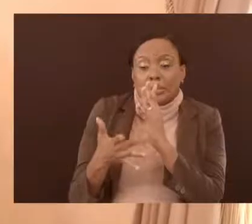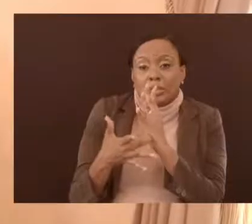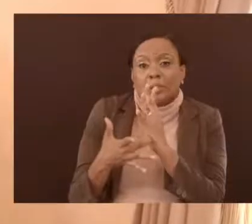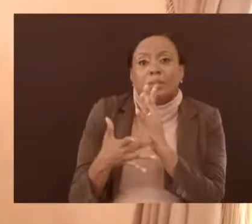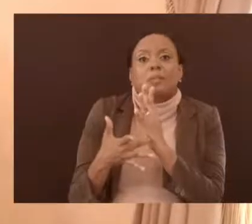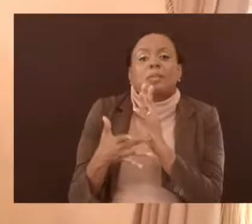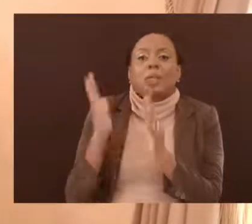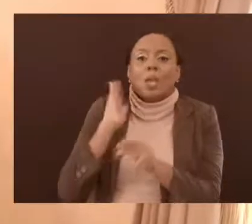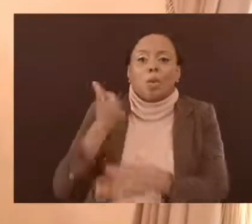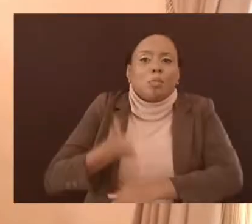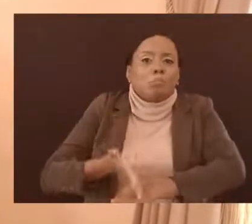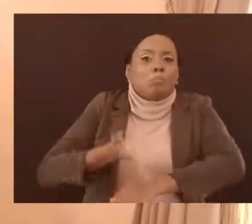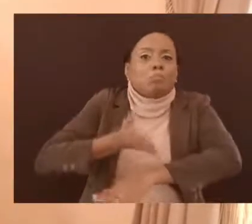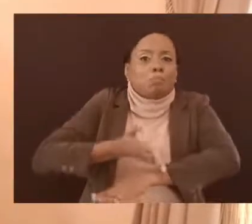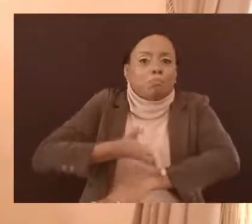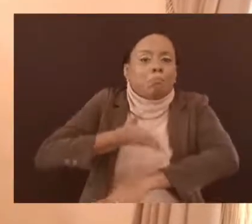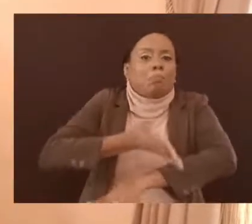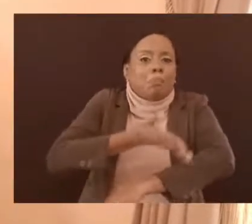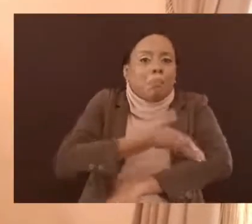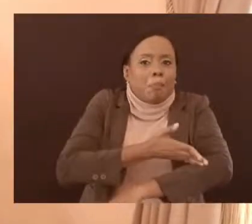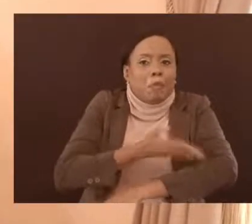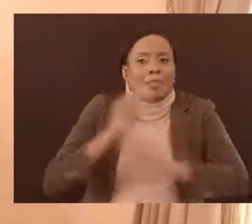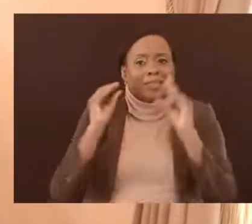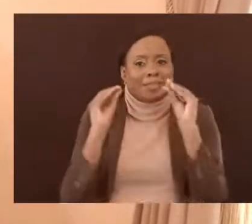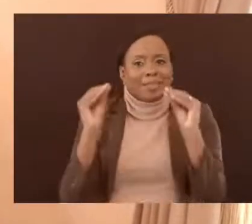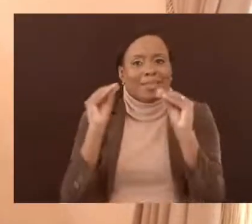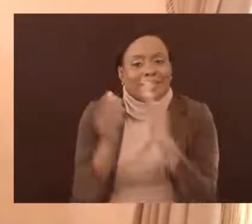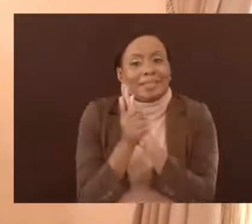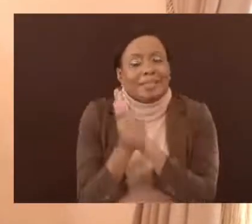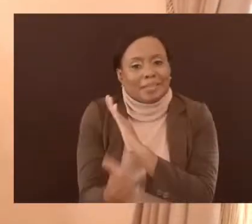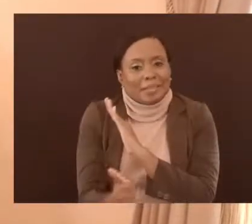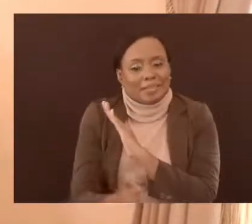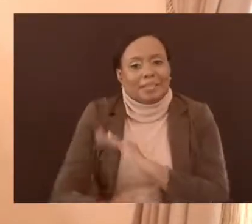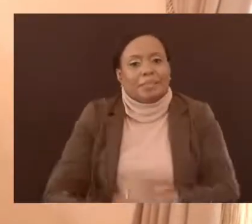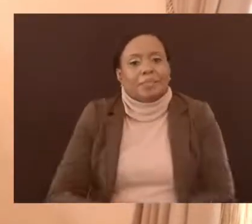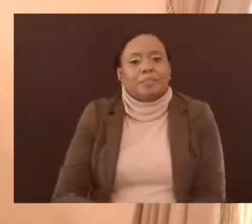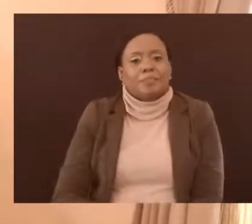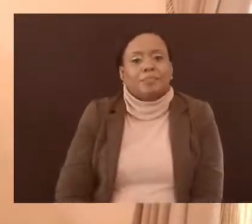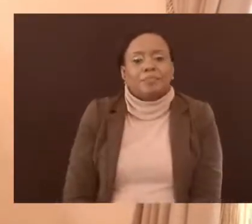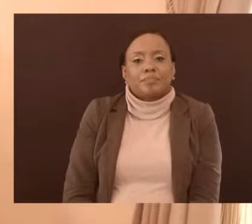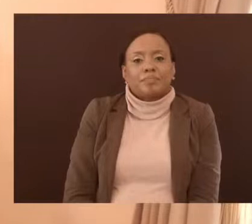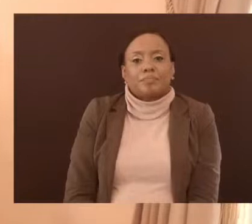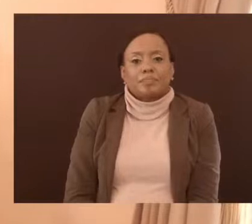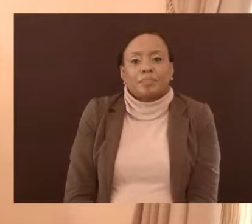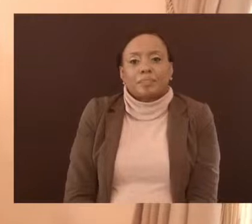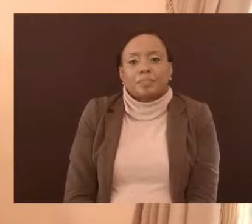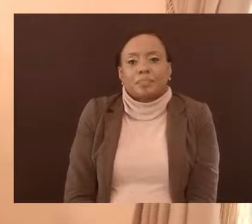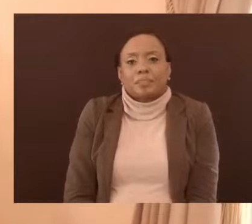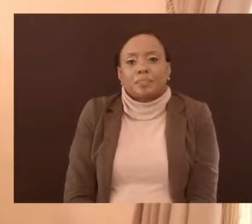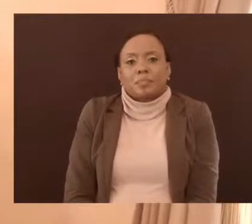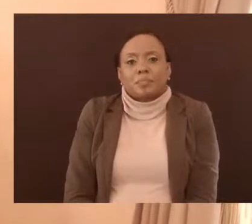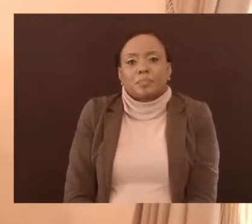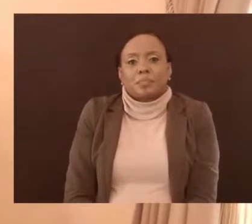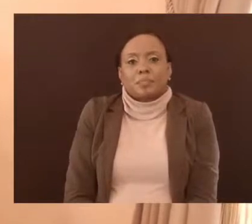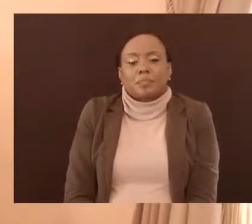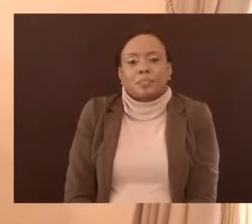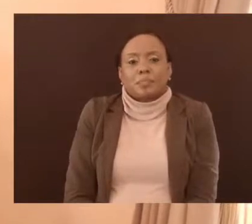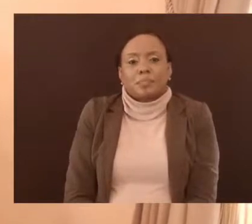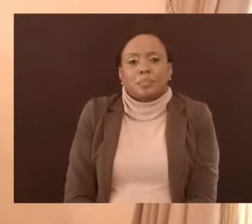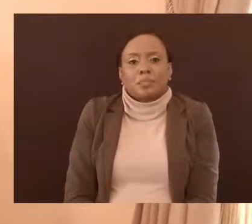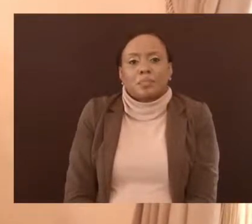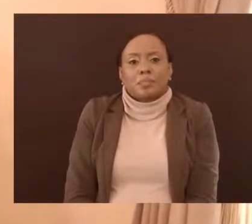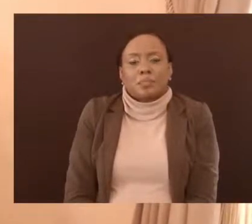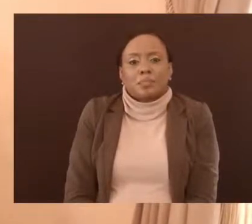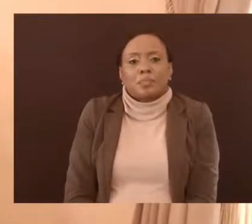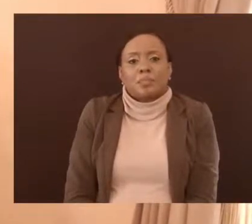the better they're going to become at it. So therefore, we are developing this framework which